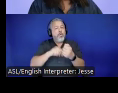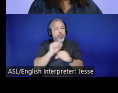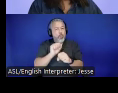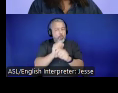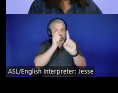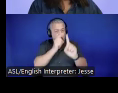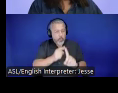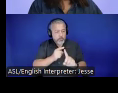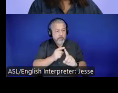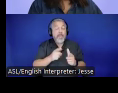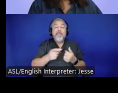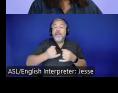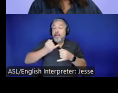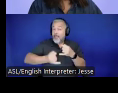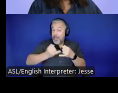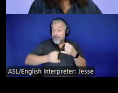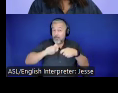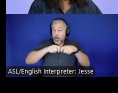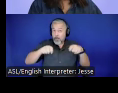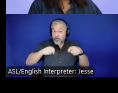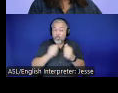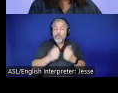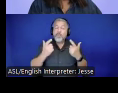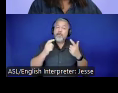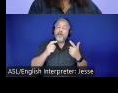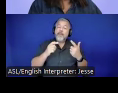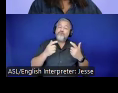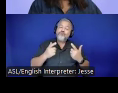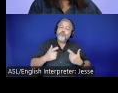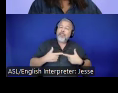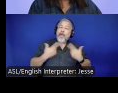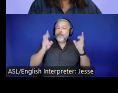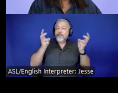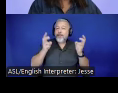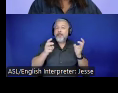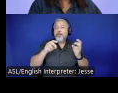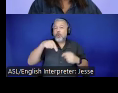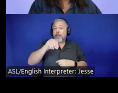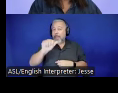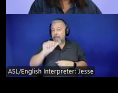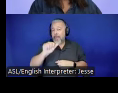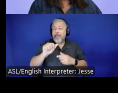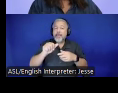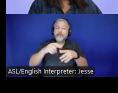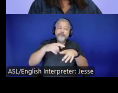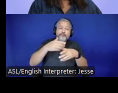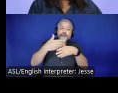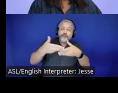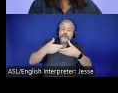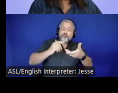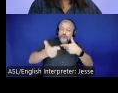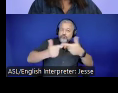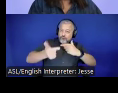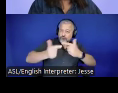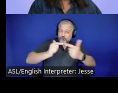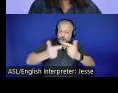We'll wrap up with live Q&A where you can ask questions from all of the presentations. And we'll also